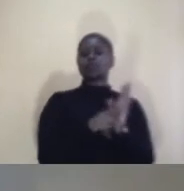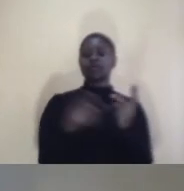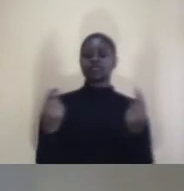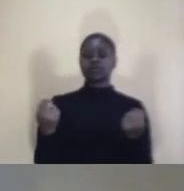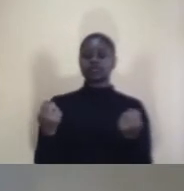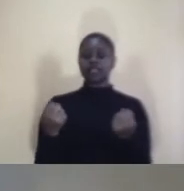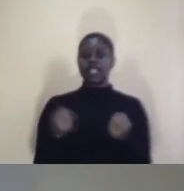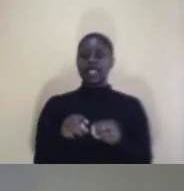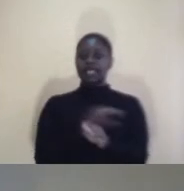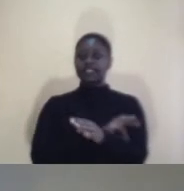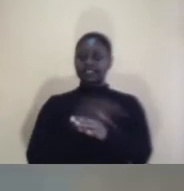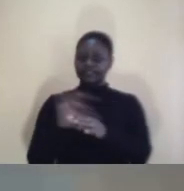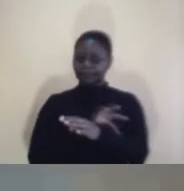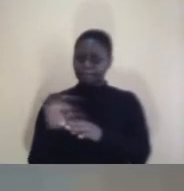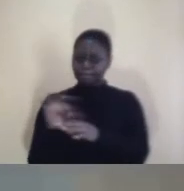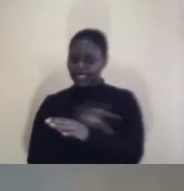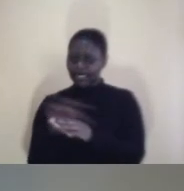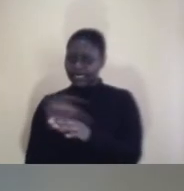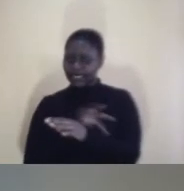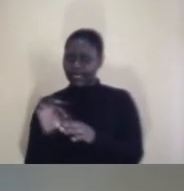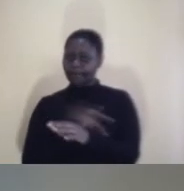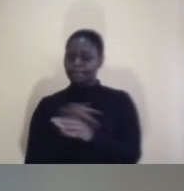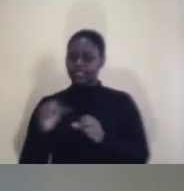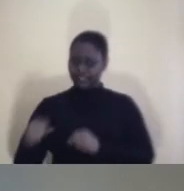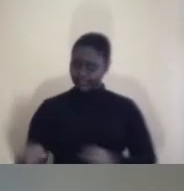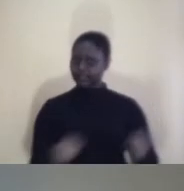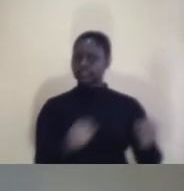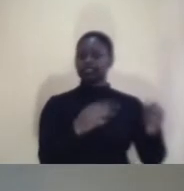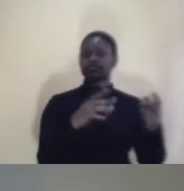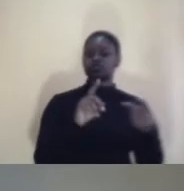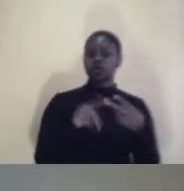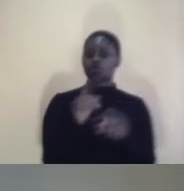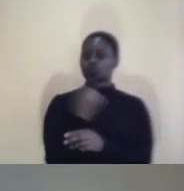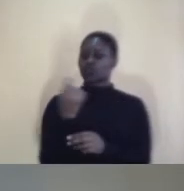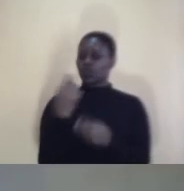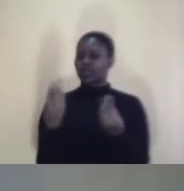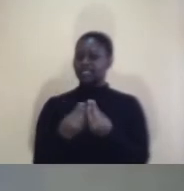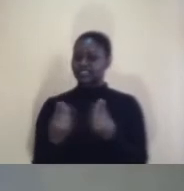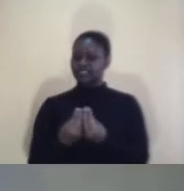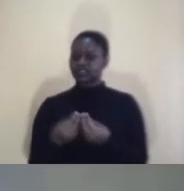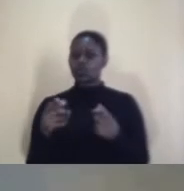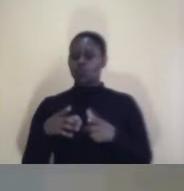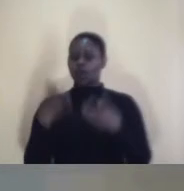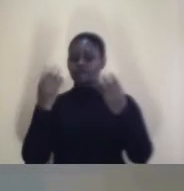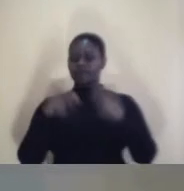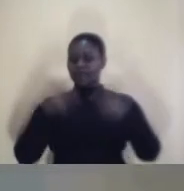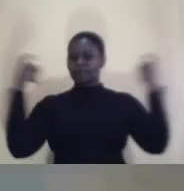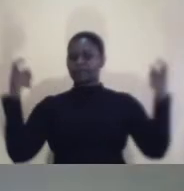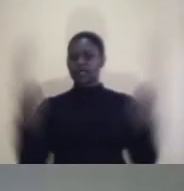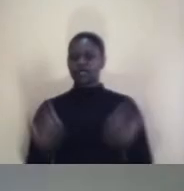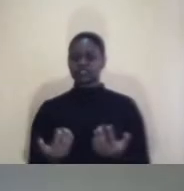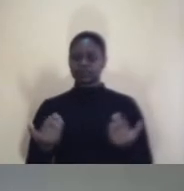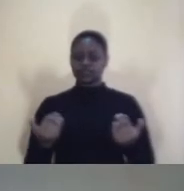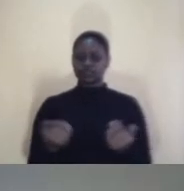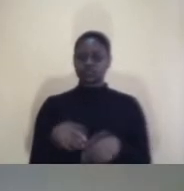and interventions that have been failing for a number of years. Not only this, but there was a great expectation that the MEC would take a radical